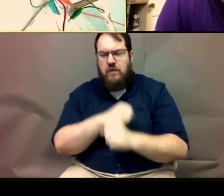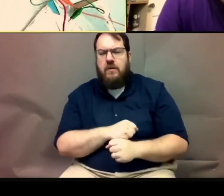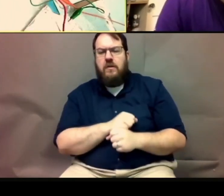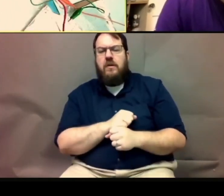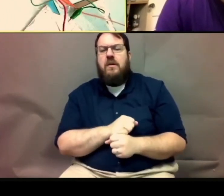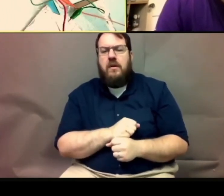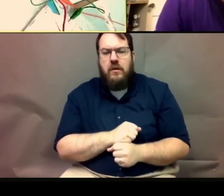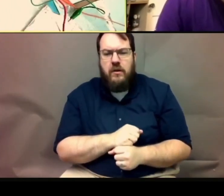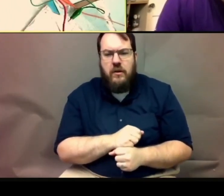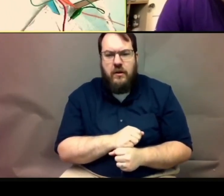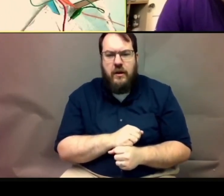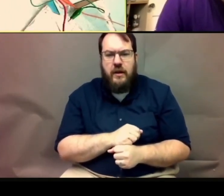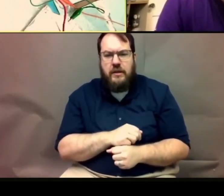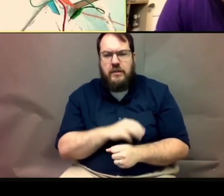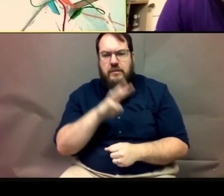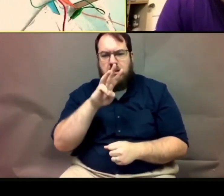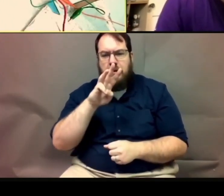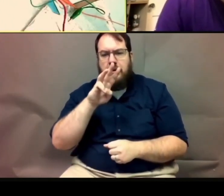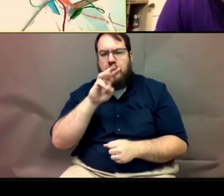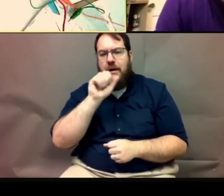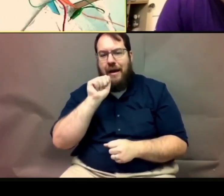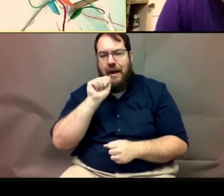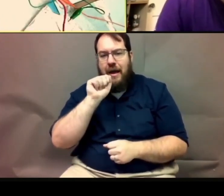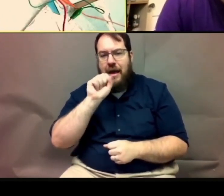out WASDFG.